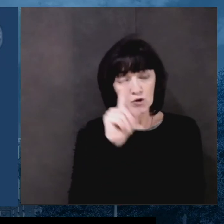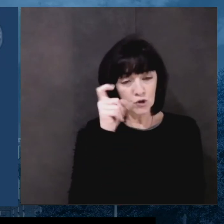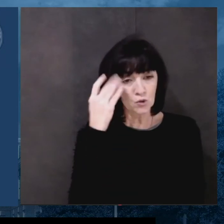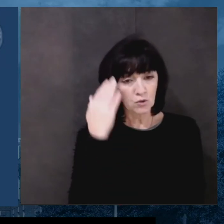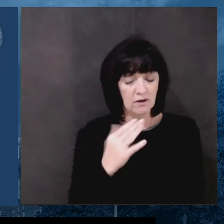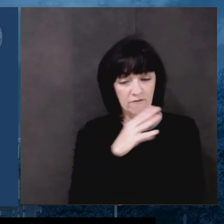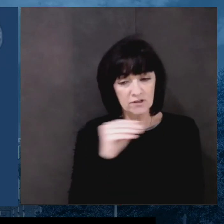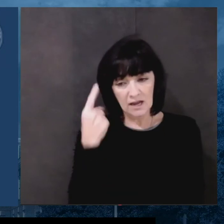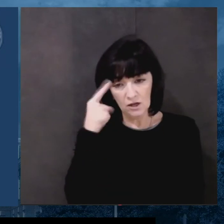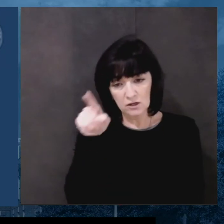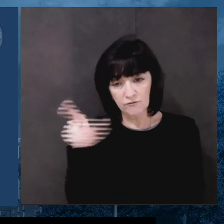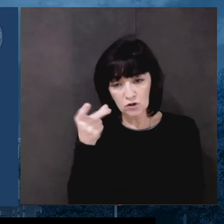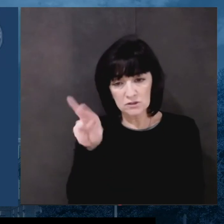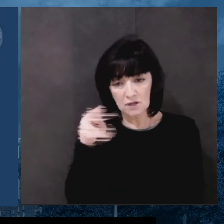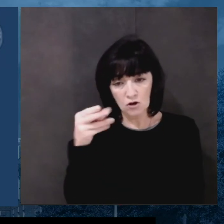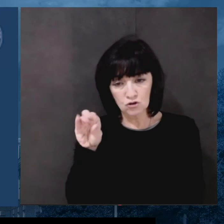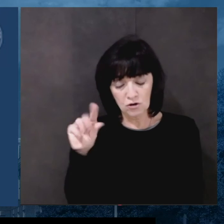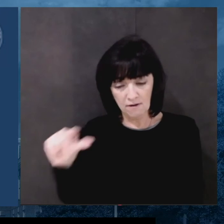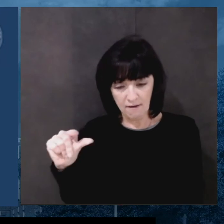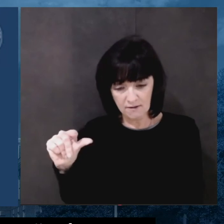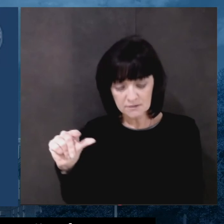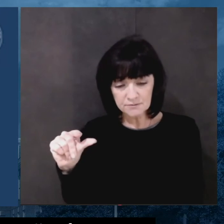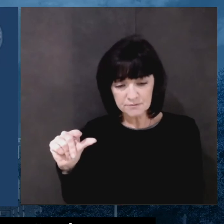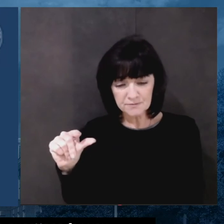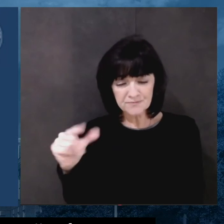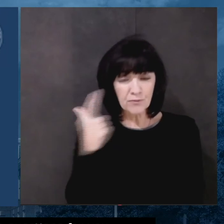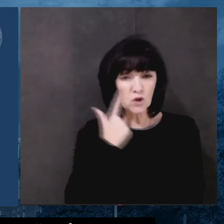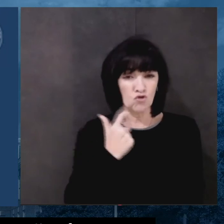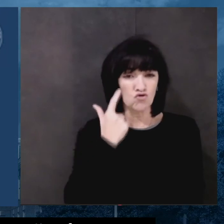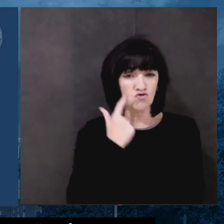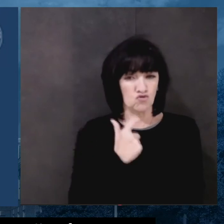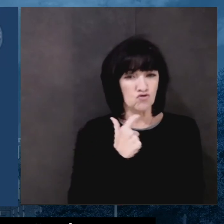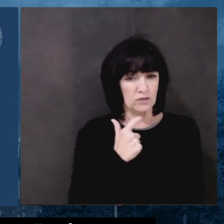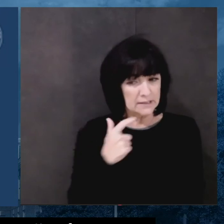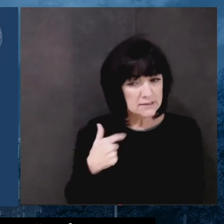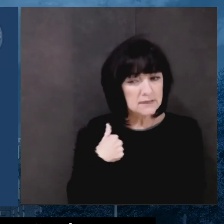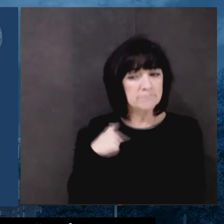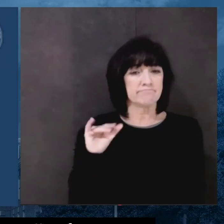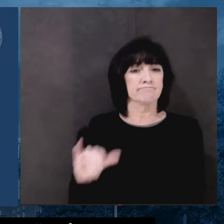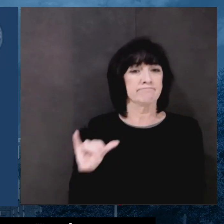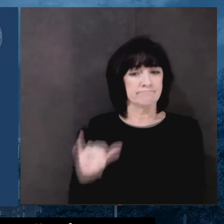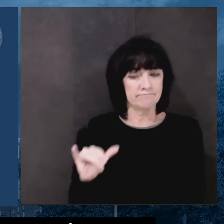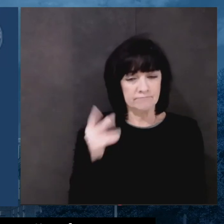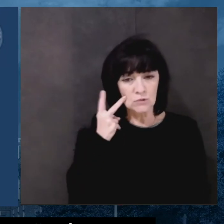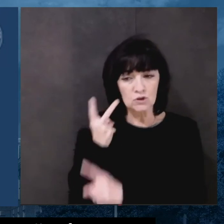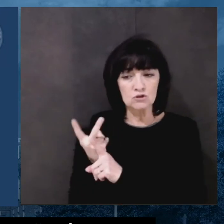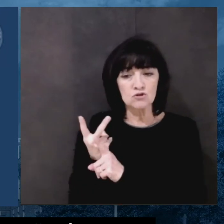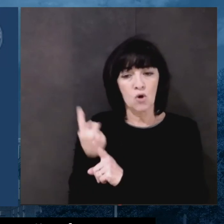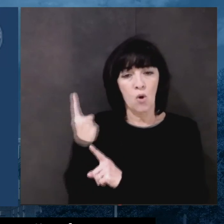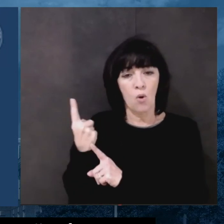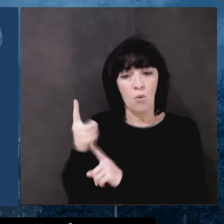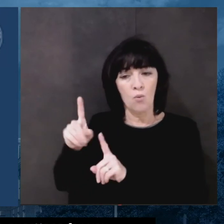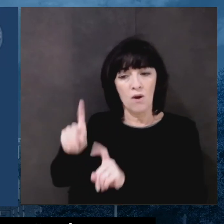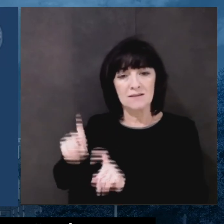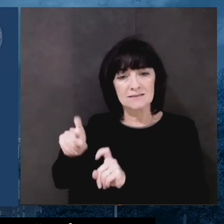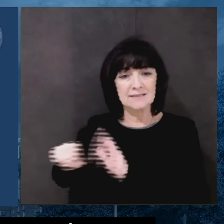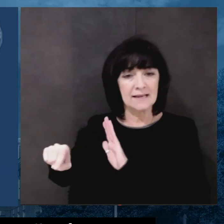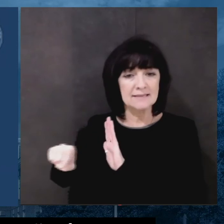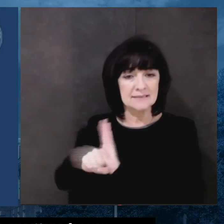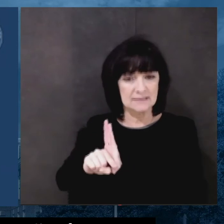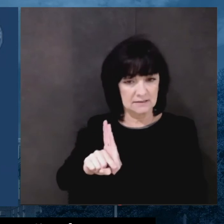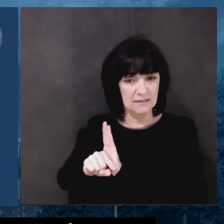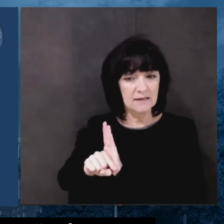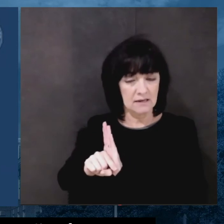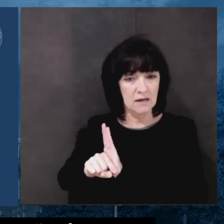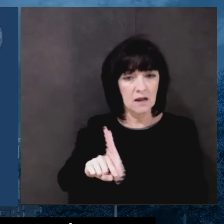for Dr. Hong. So it recently came to our attention that a negative COVID test is not part of the discharge procedure